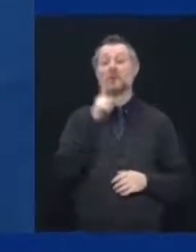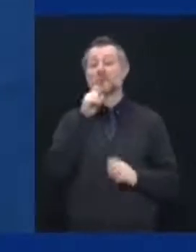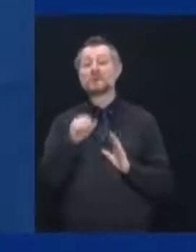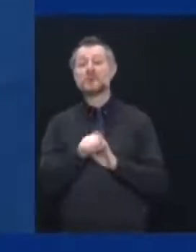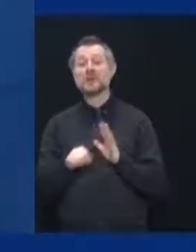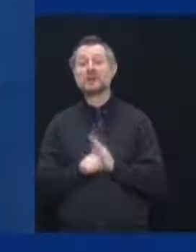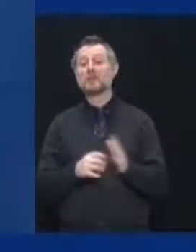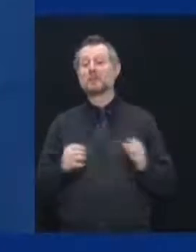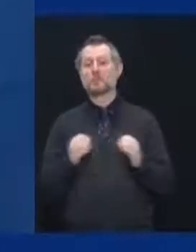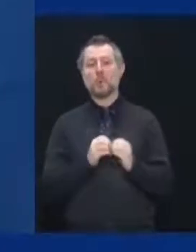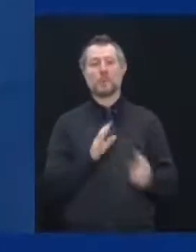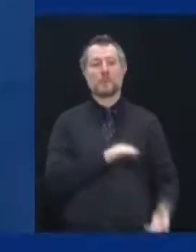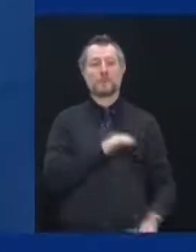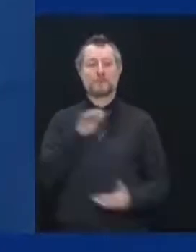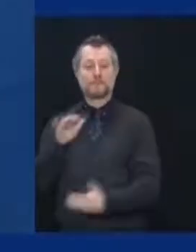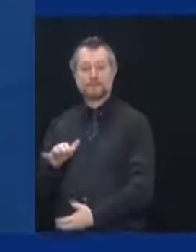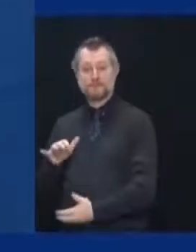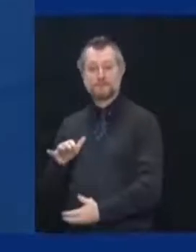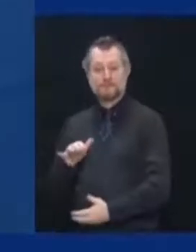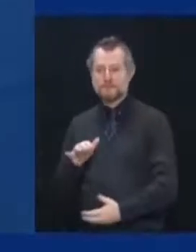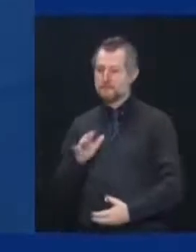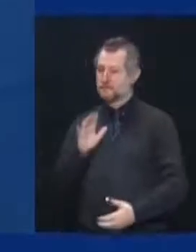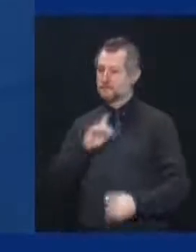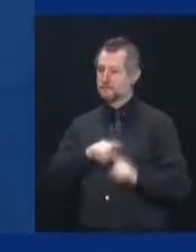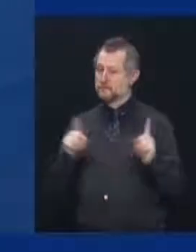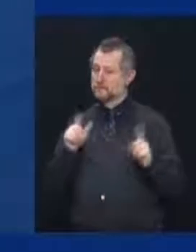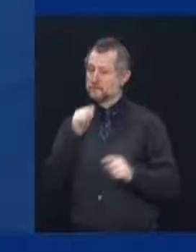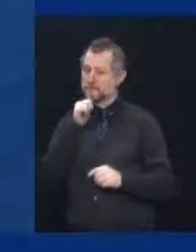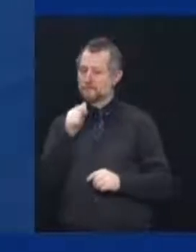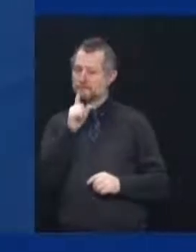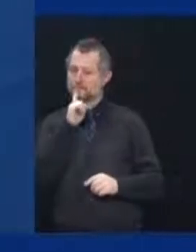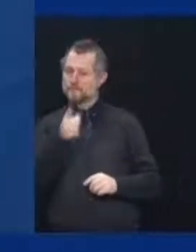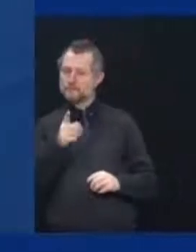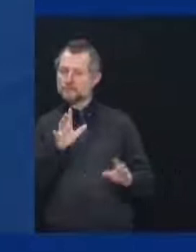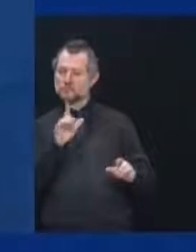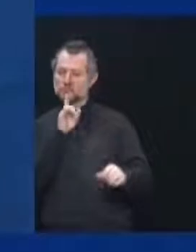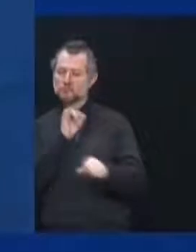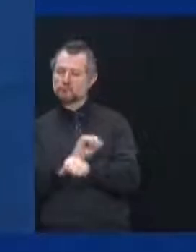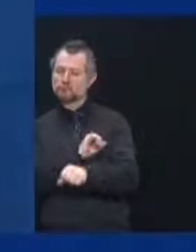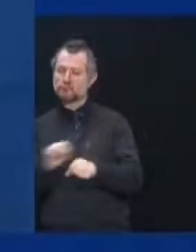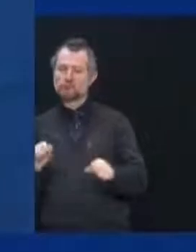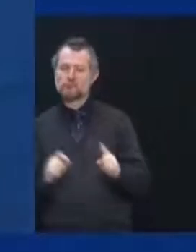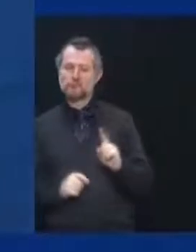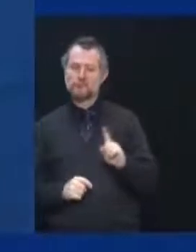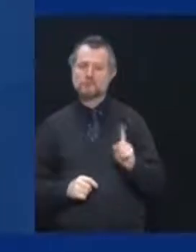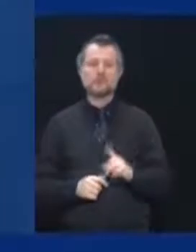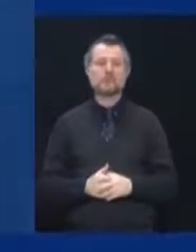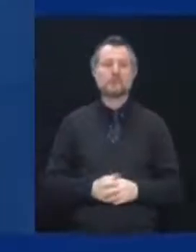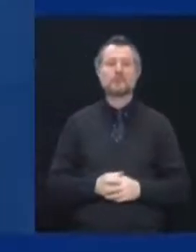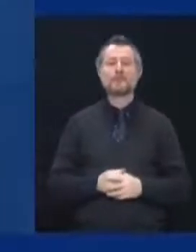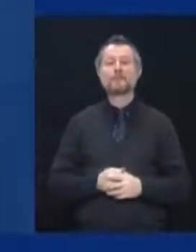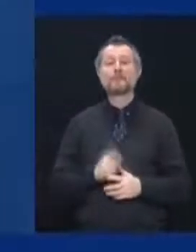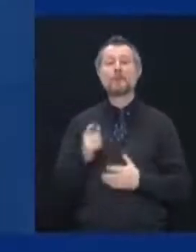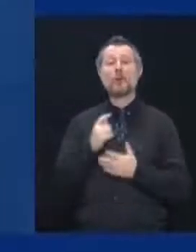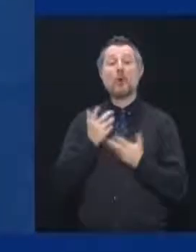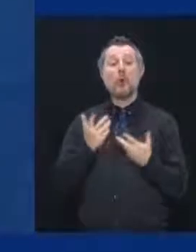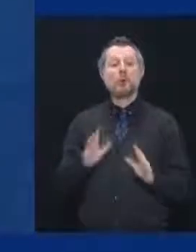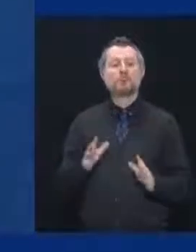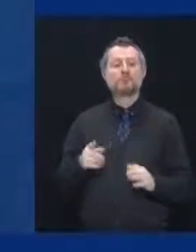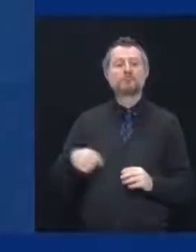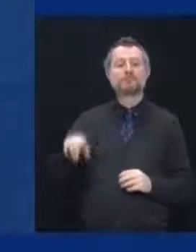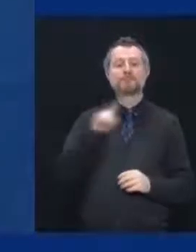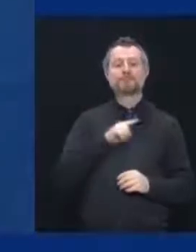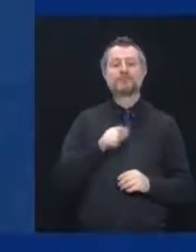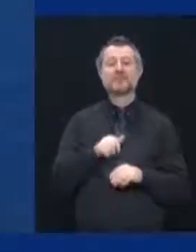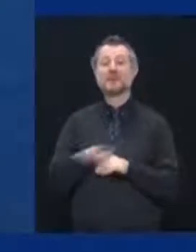supply. It turns out that that was not true. They had already sent out everything